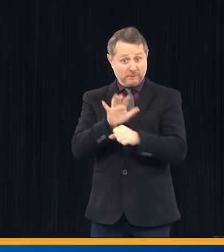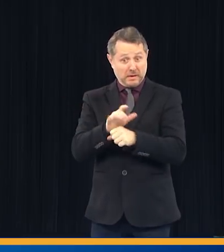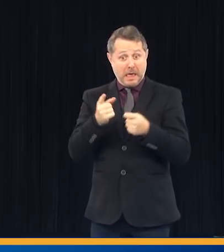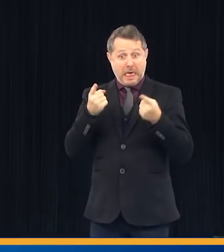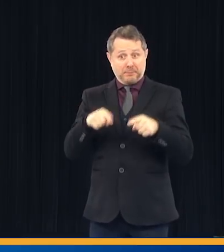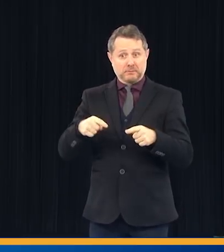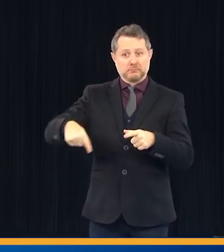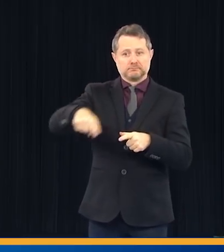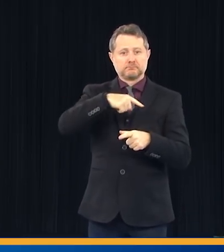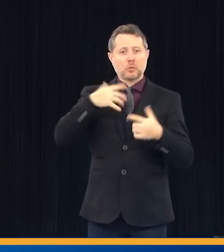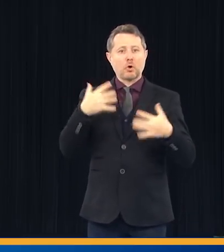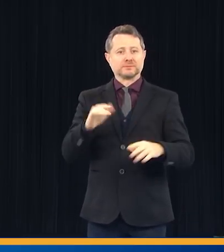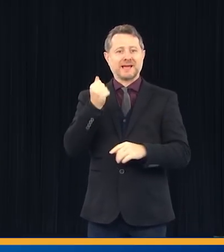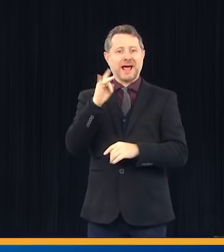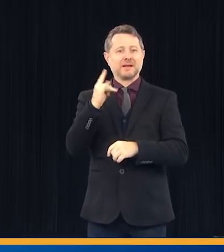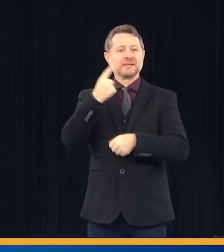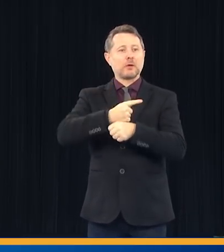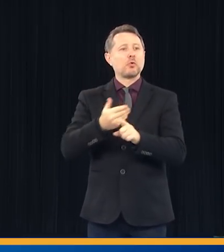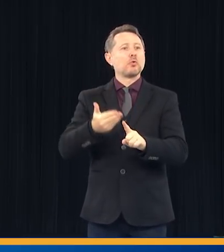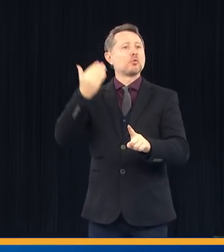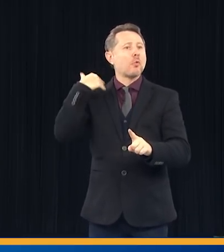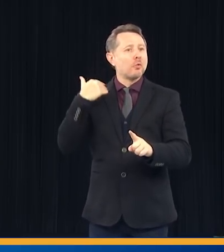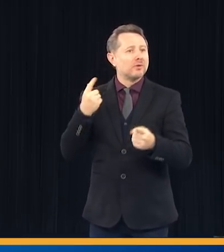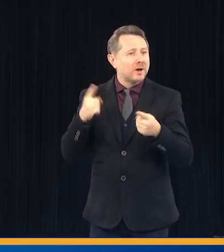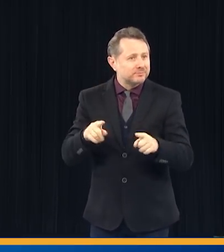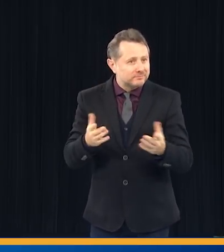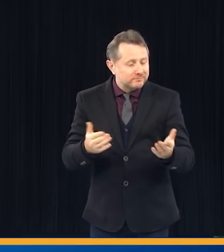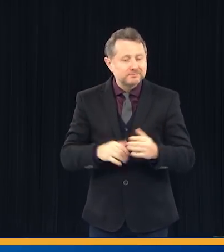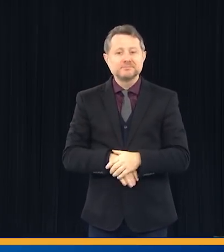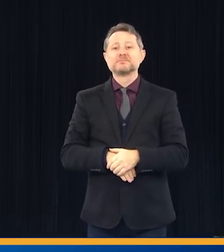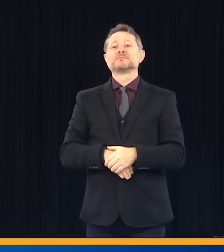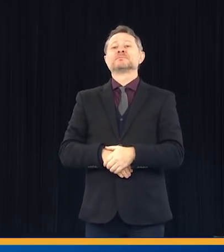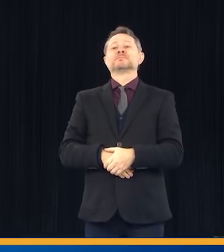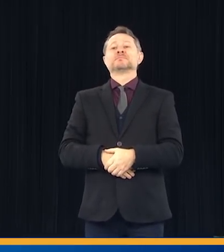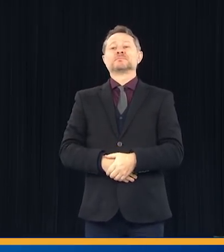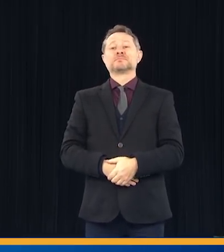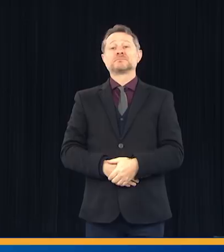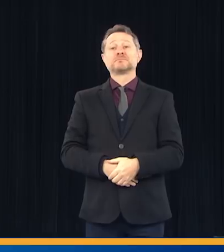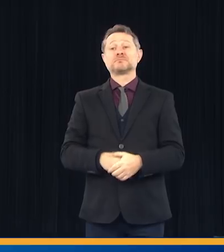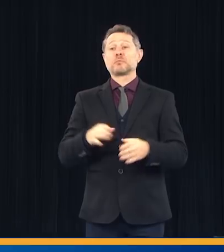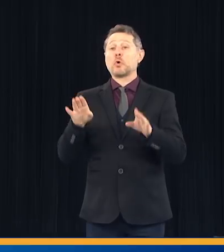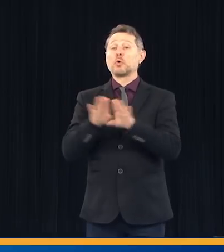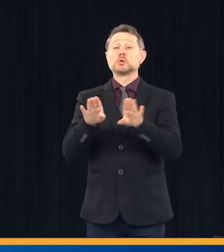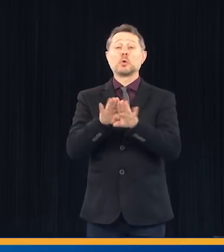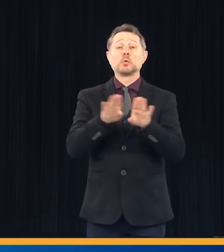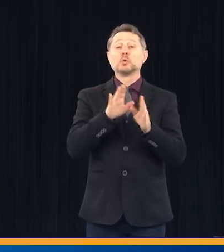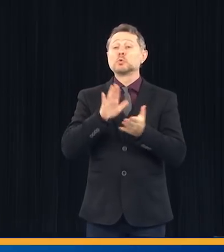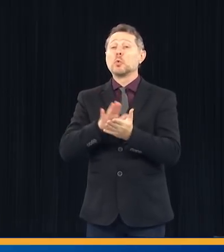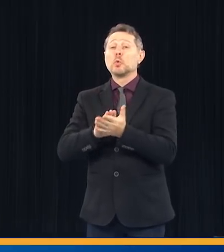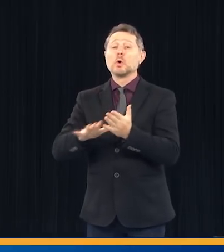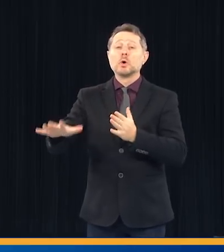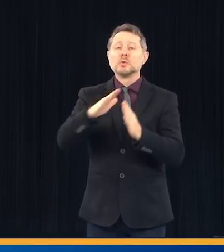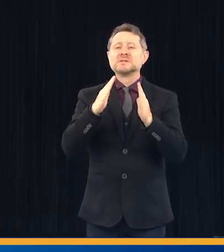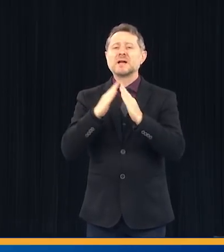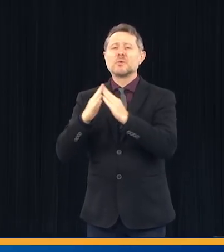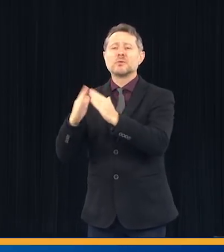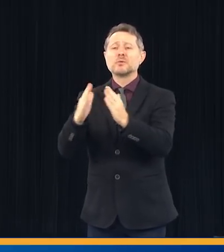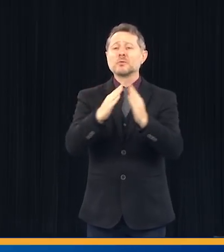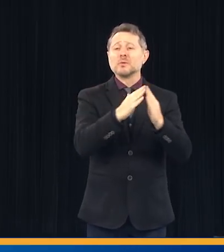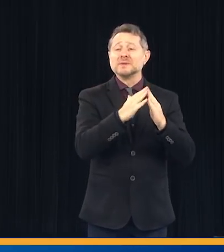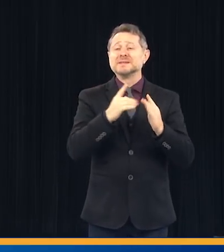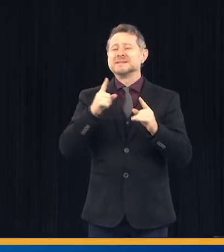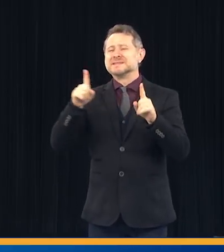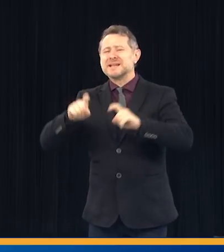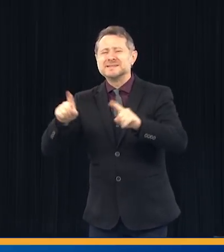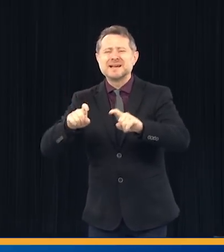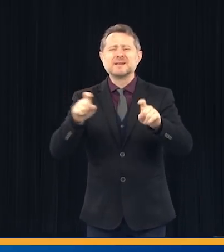ago when we started the school closings in New Rochelle, and we started the testing and the